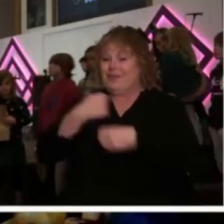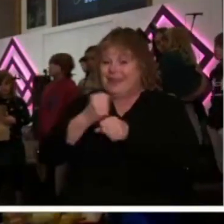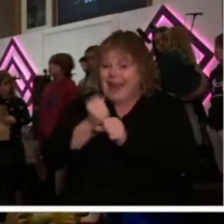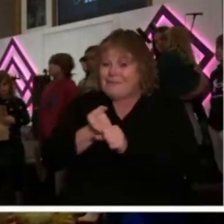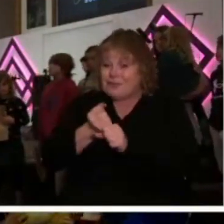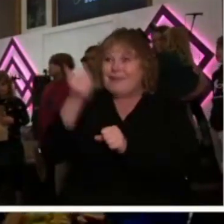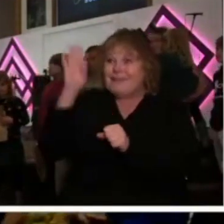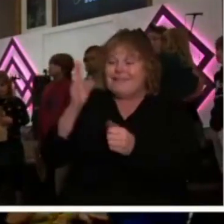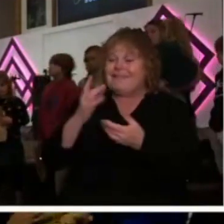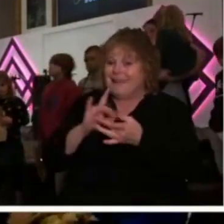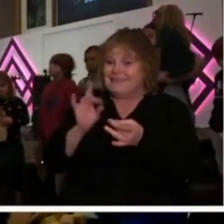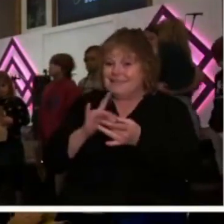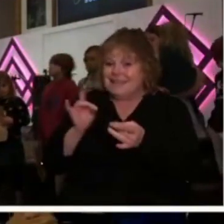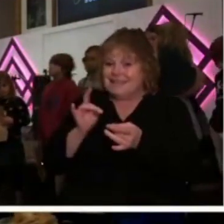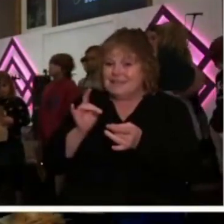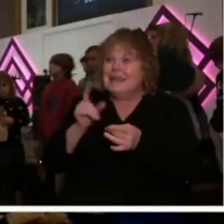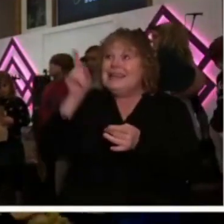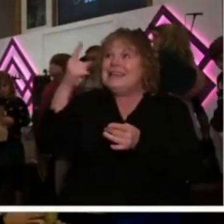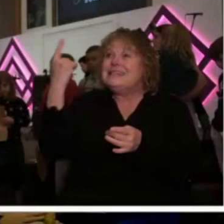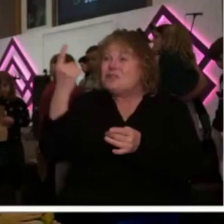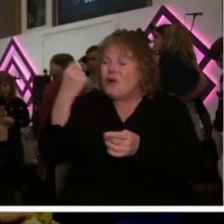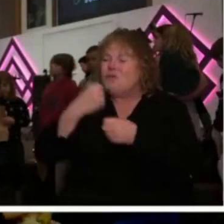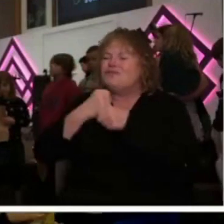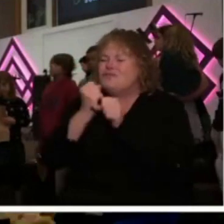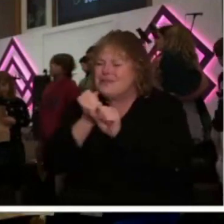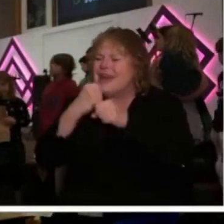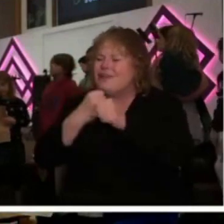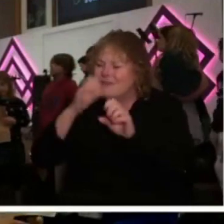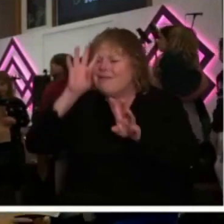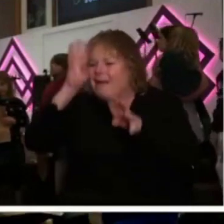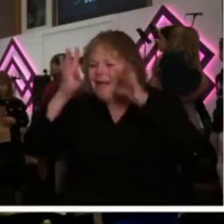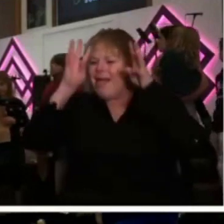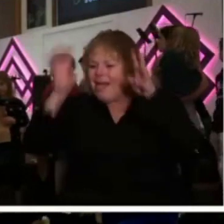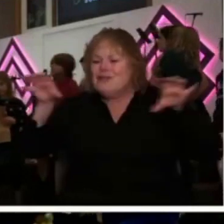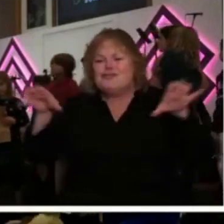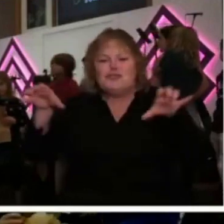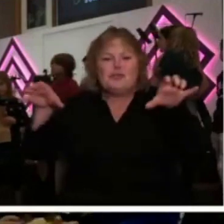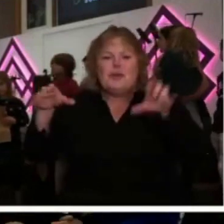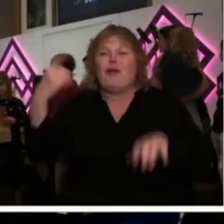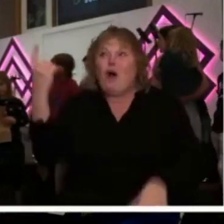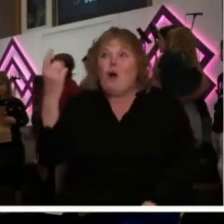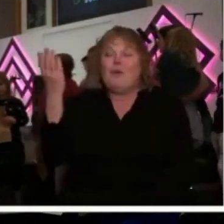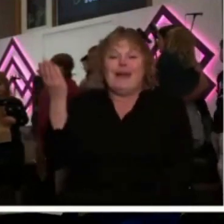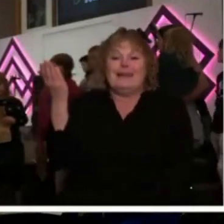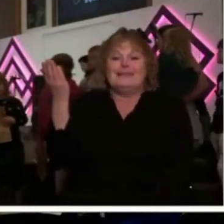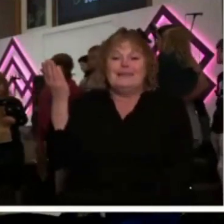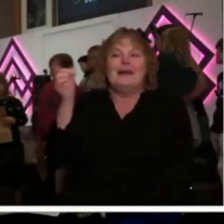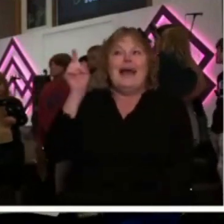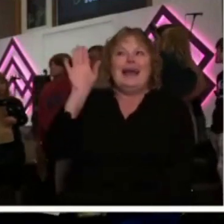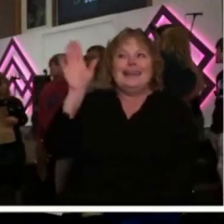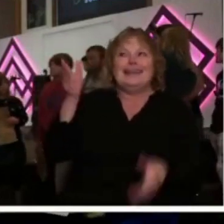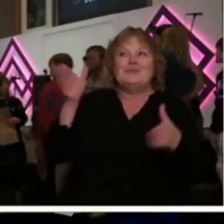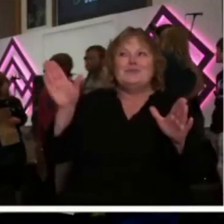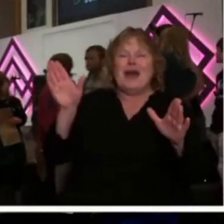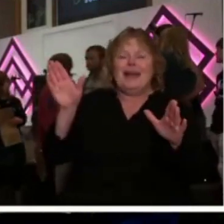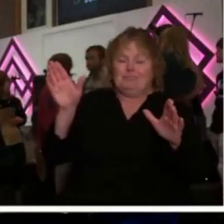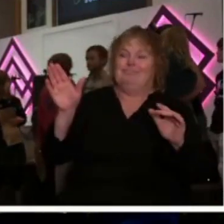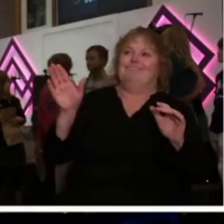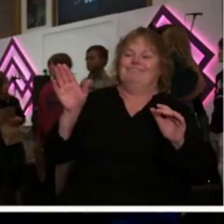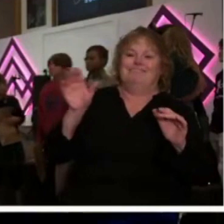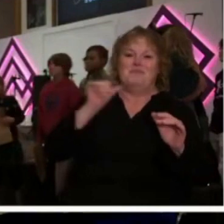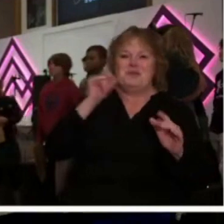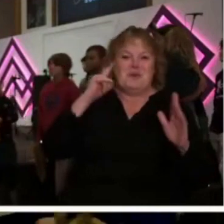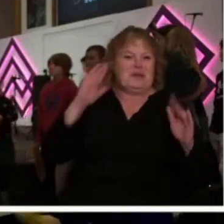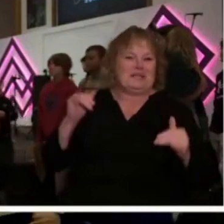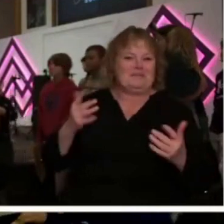next. Because he is always creating and always innovating and always doing things in an unexpected way. There have